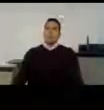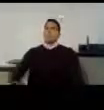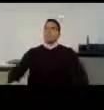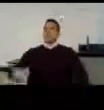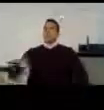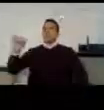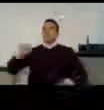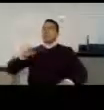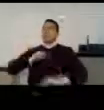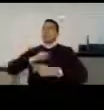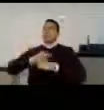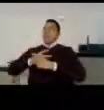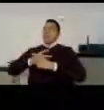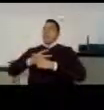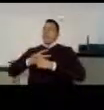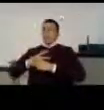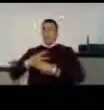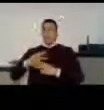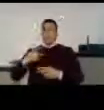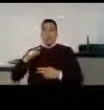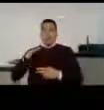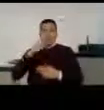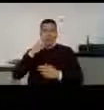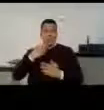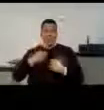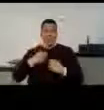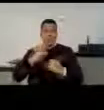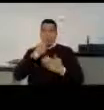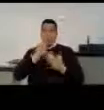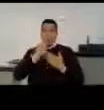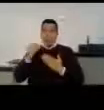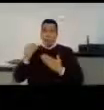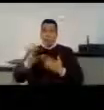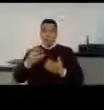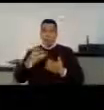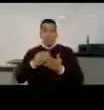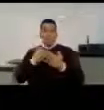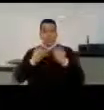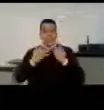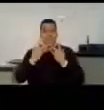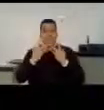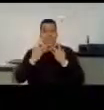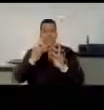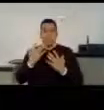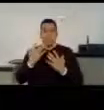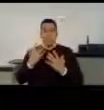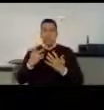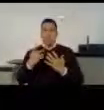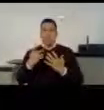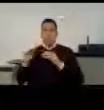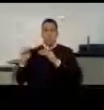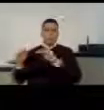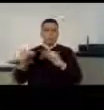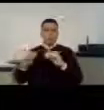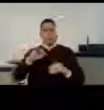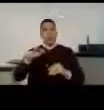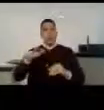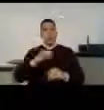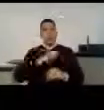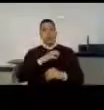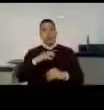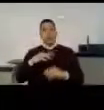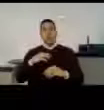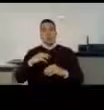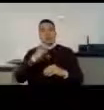situation of self-care when you don't have a whole lot of money coming into the home. And one more thing, we have also taught